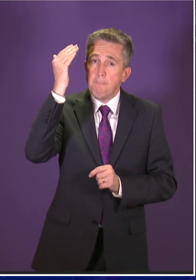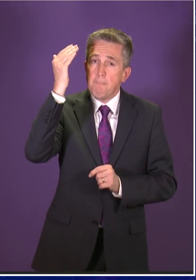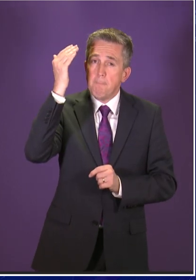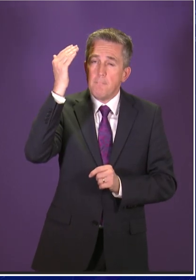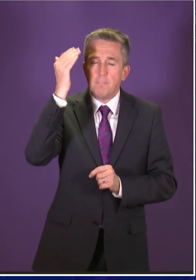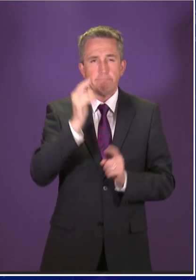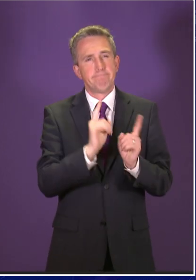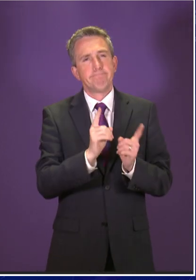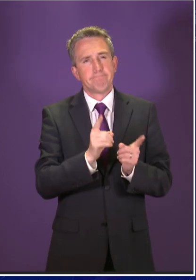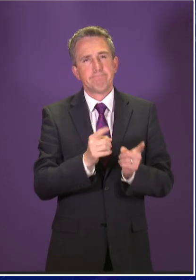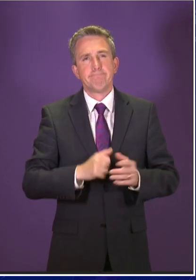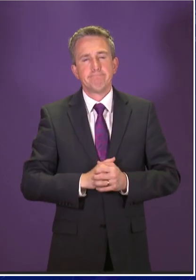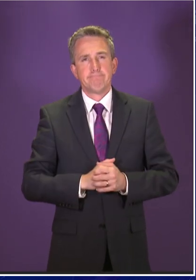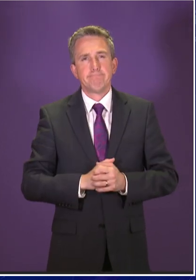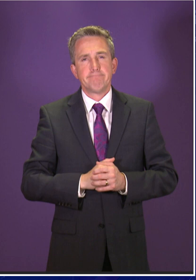Aye,